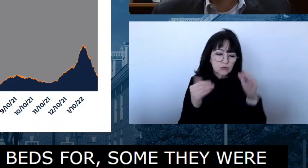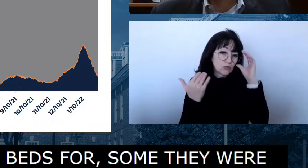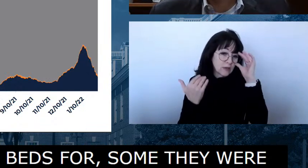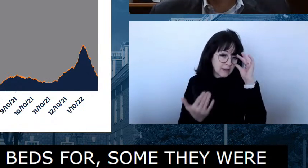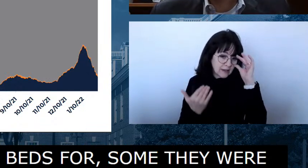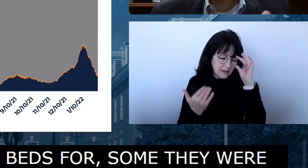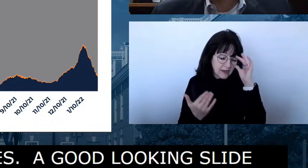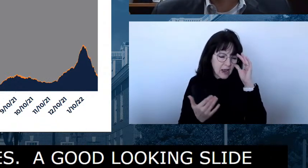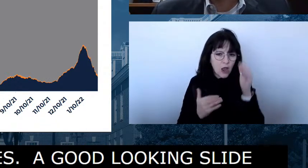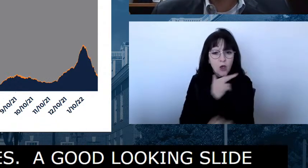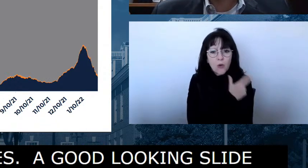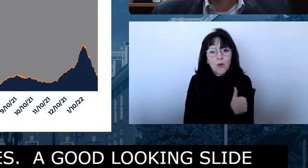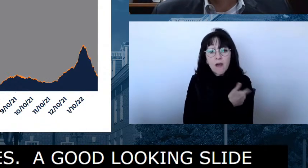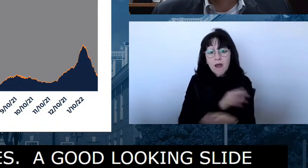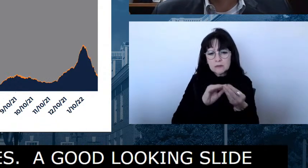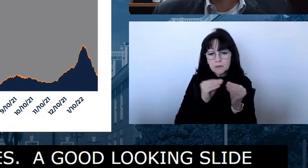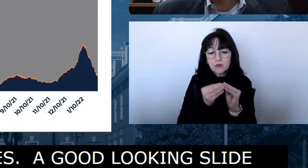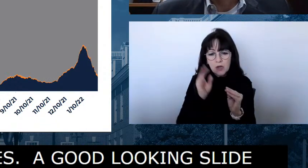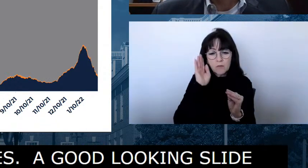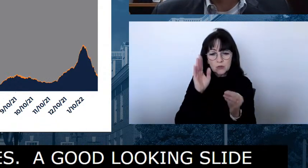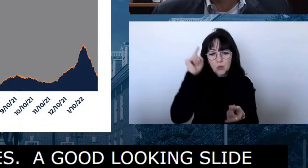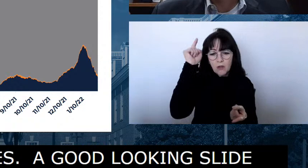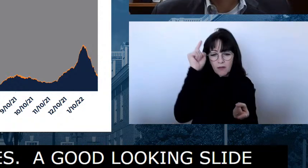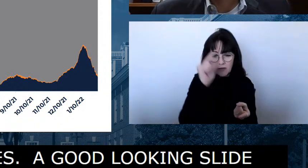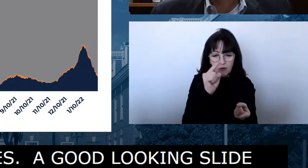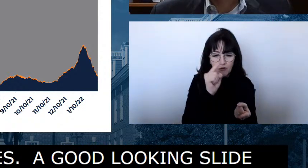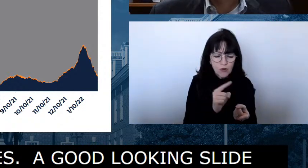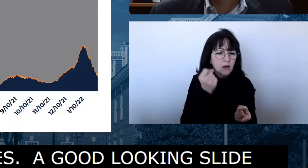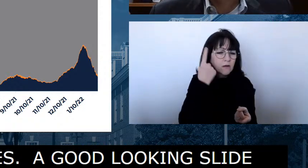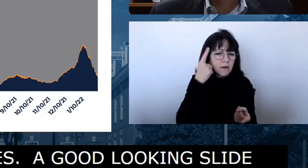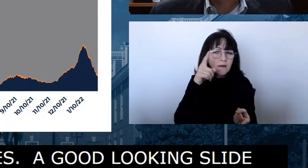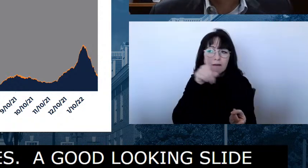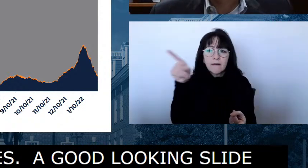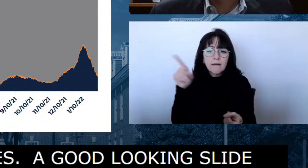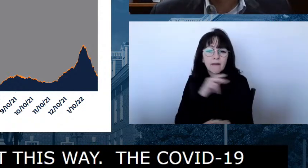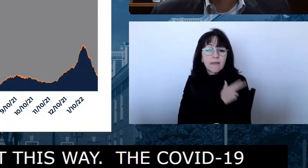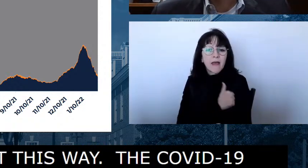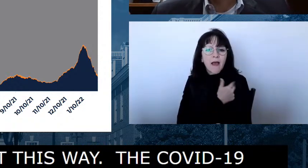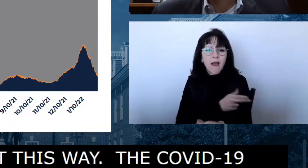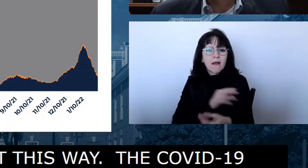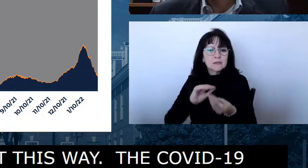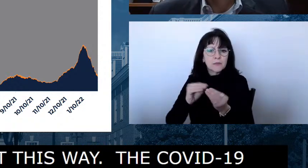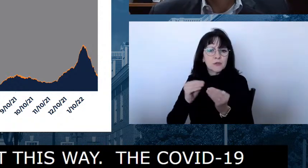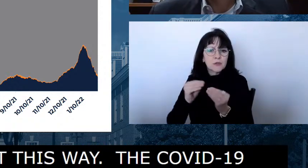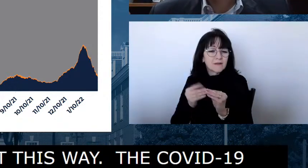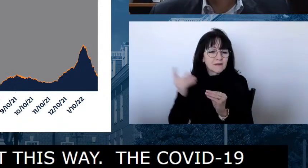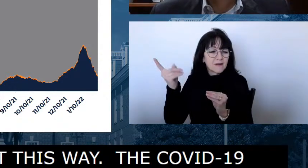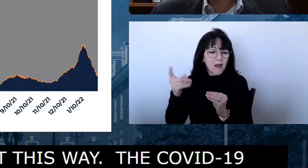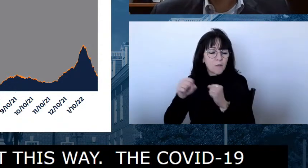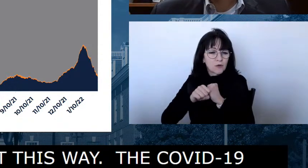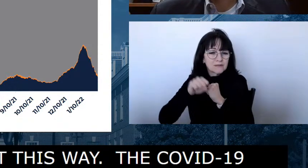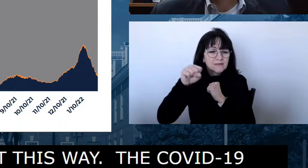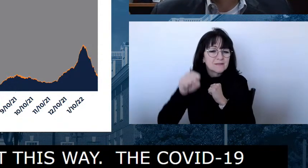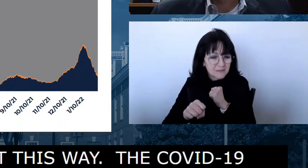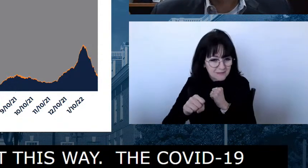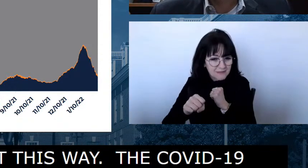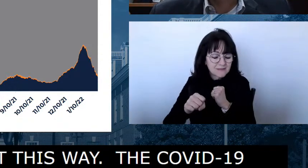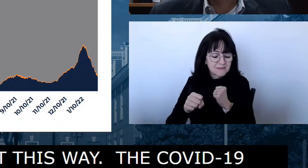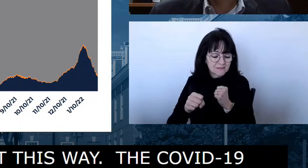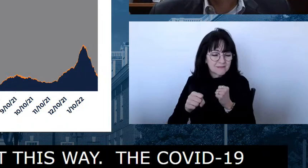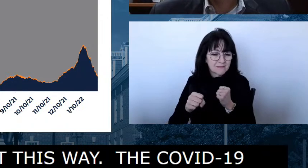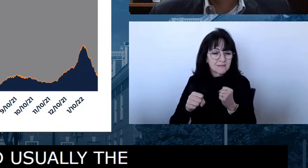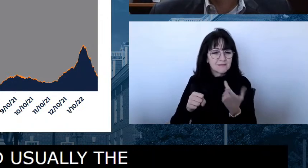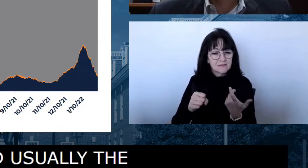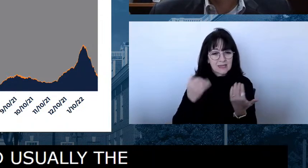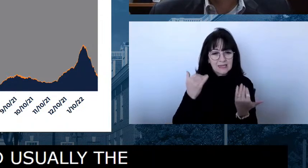means hospitalizations go down. Usually it takes a little bit longer for that number to follow suit, but we're in the 200s now. So,